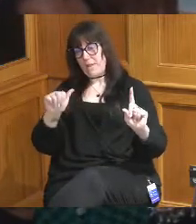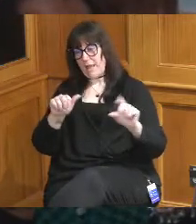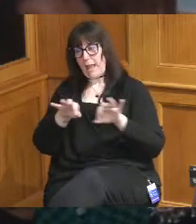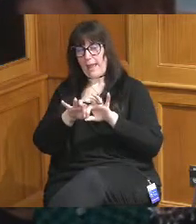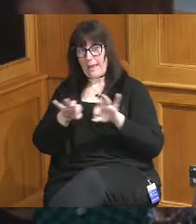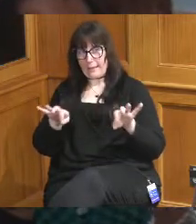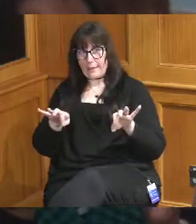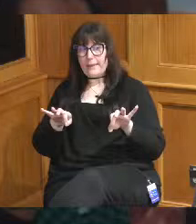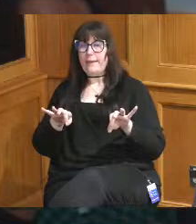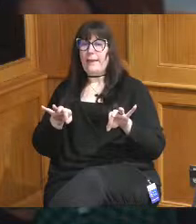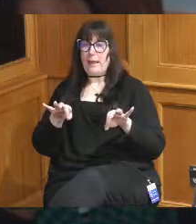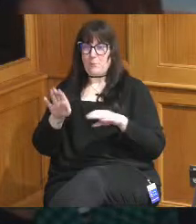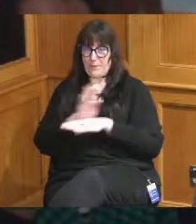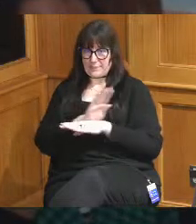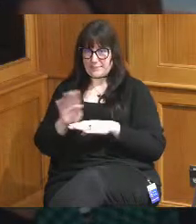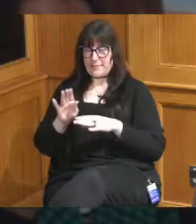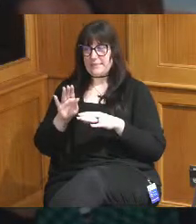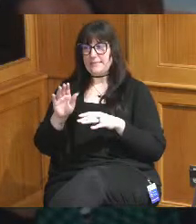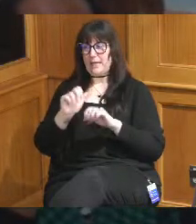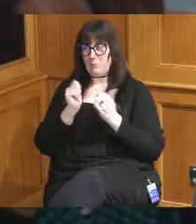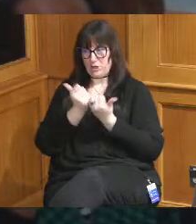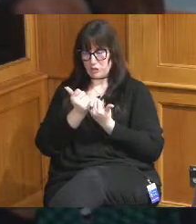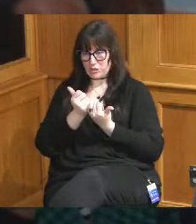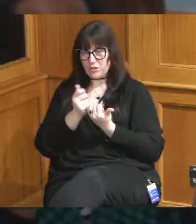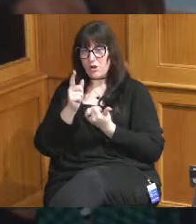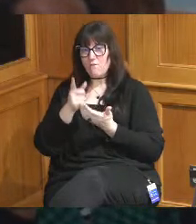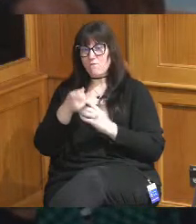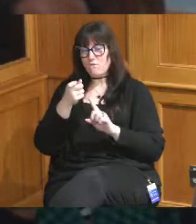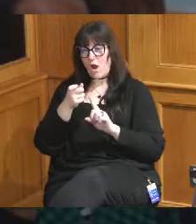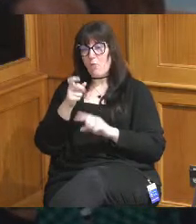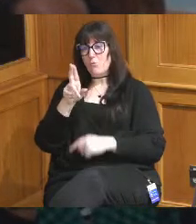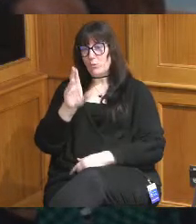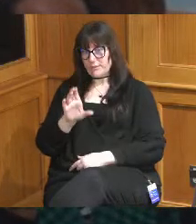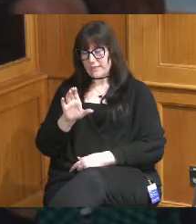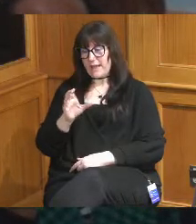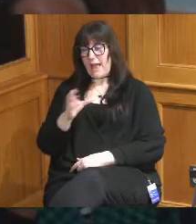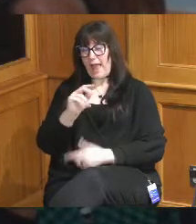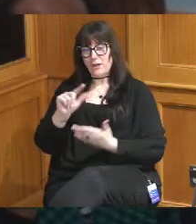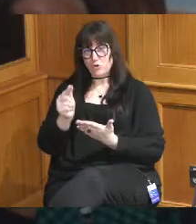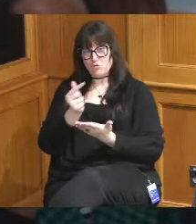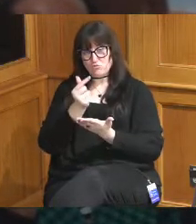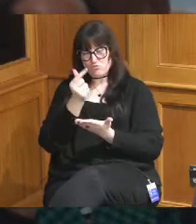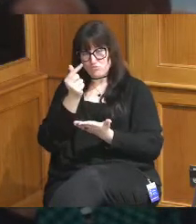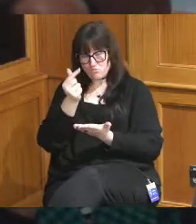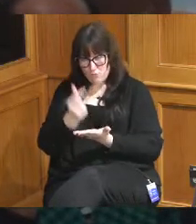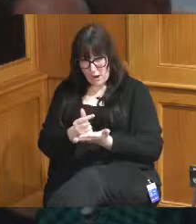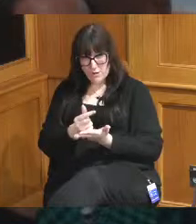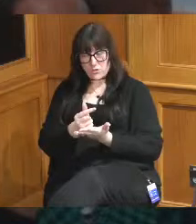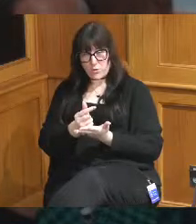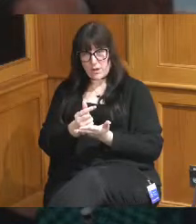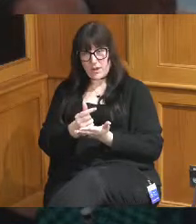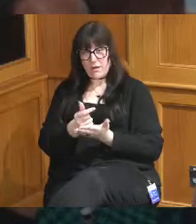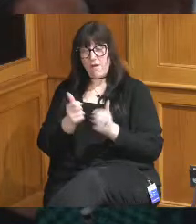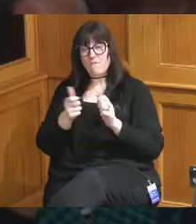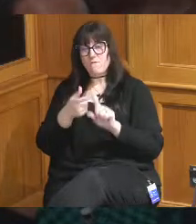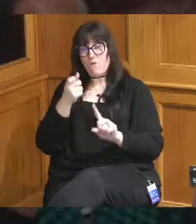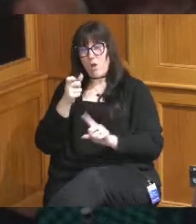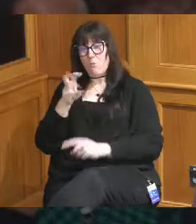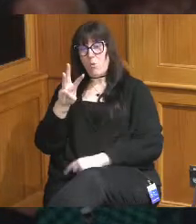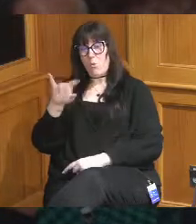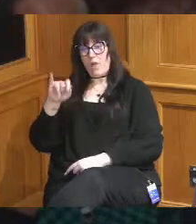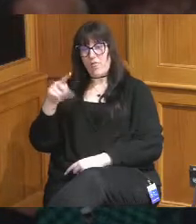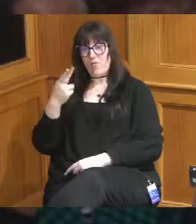Business Administration from the University of Cincinnati and is a graduate of Withrow.